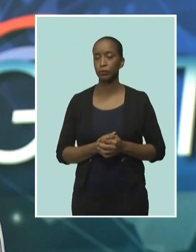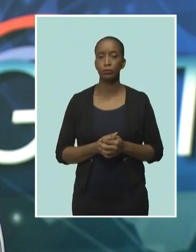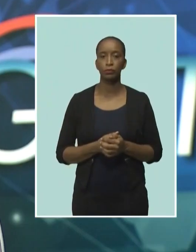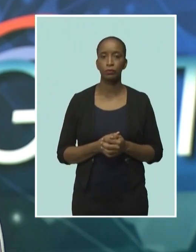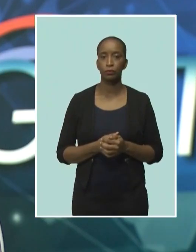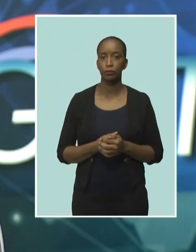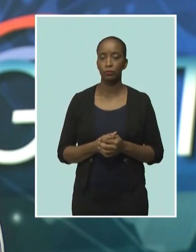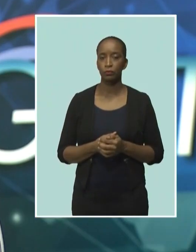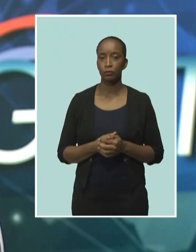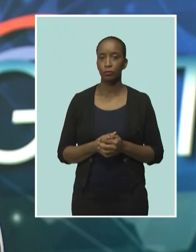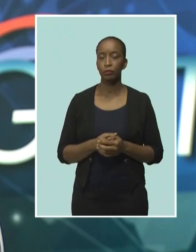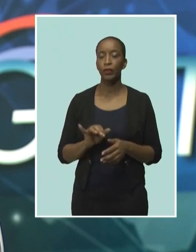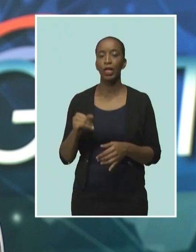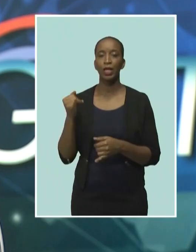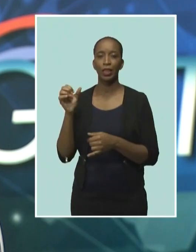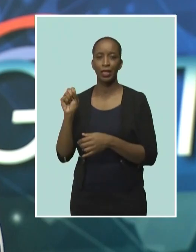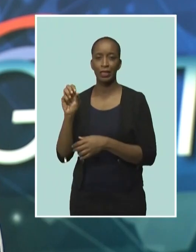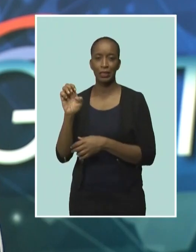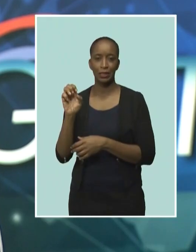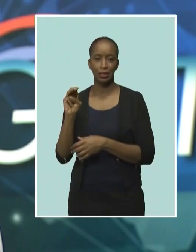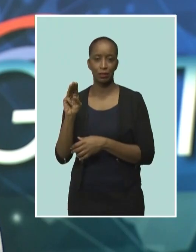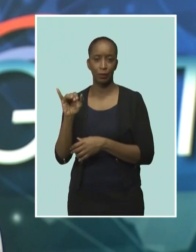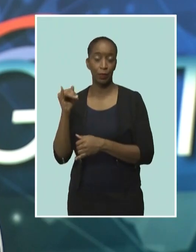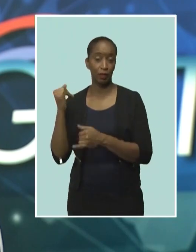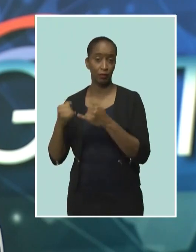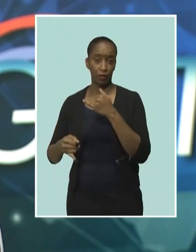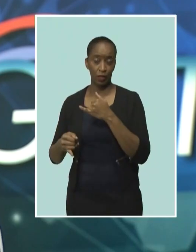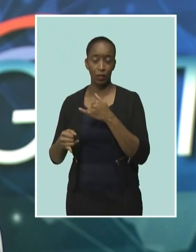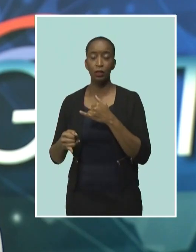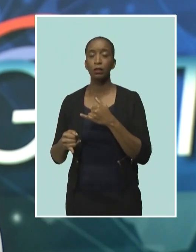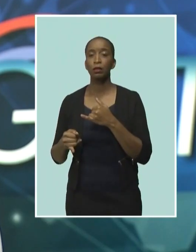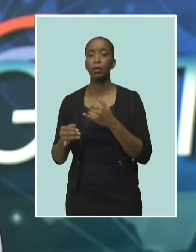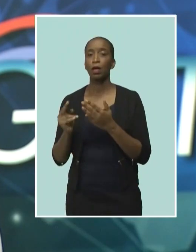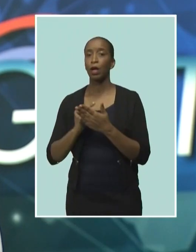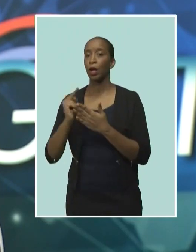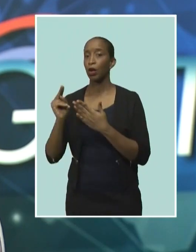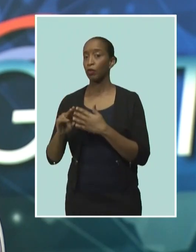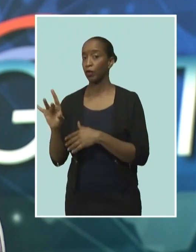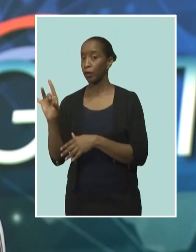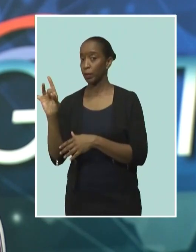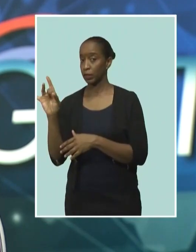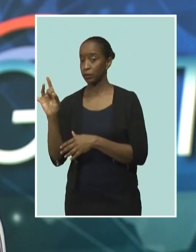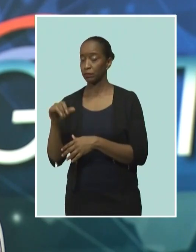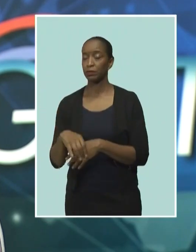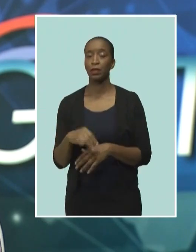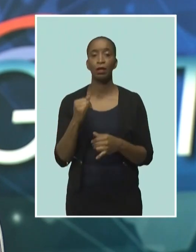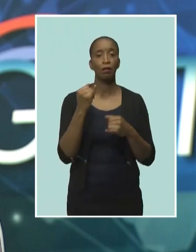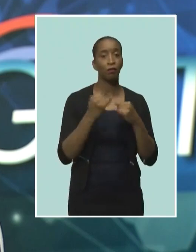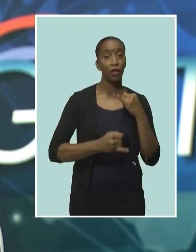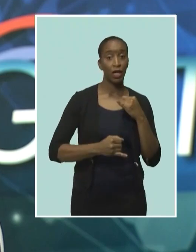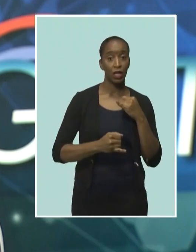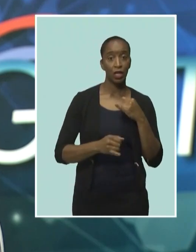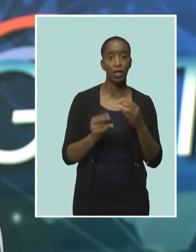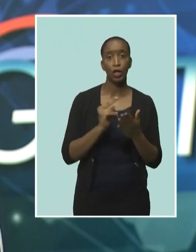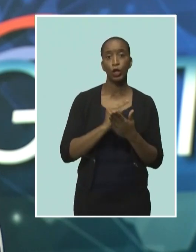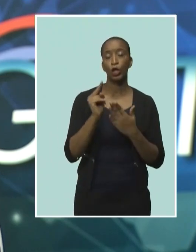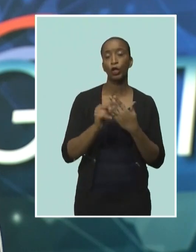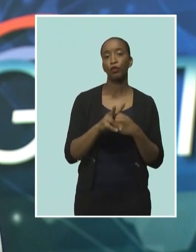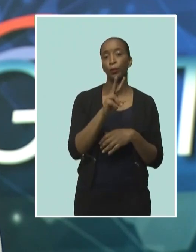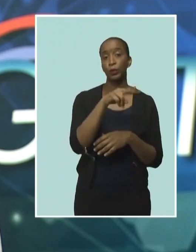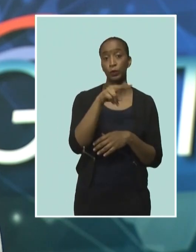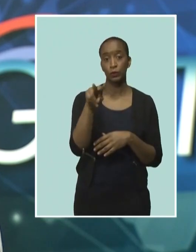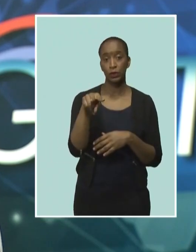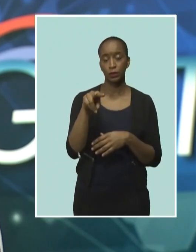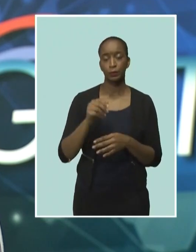The semi-finals for the Secondary Schools Speak Off competition is slated for November 8th and the finals on November